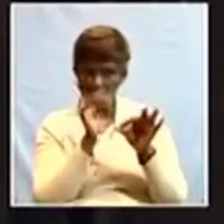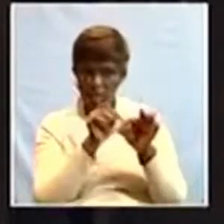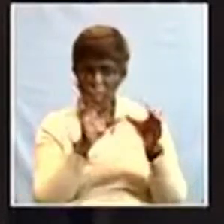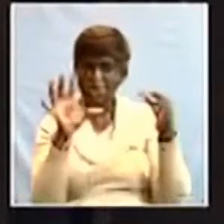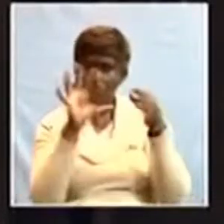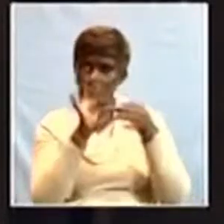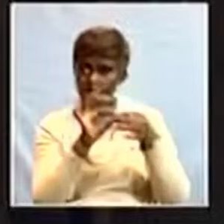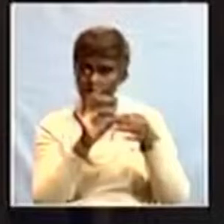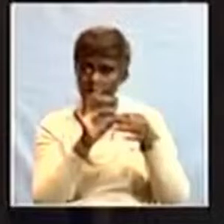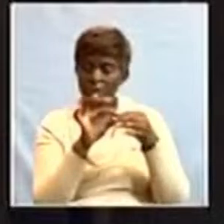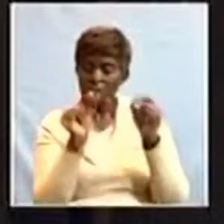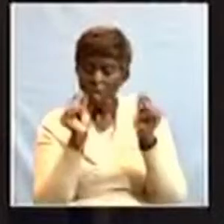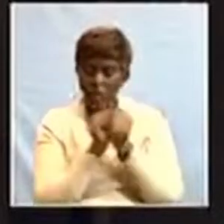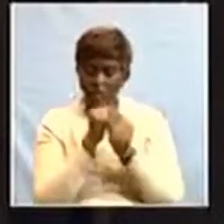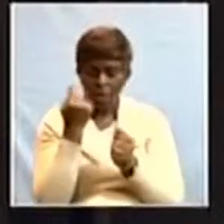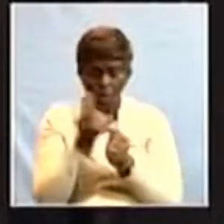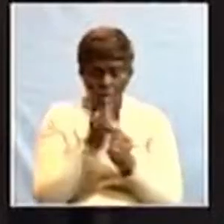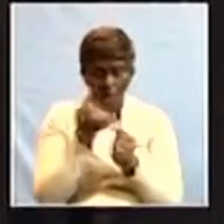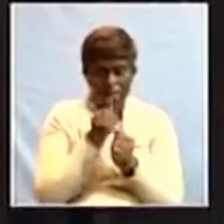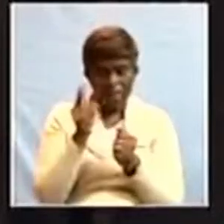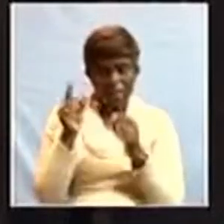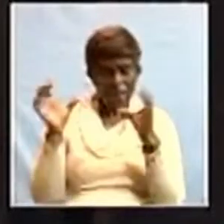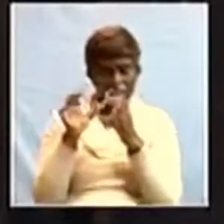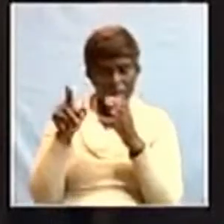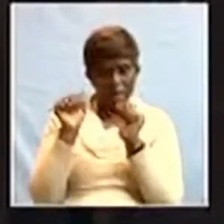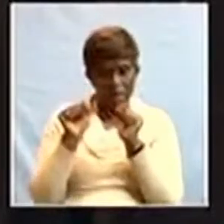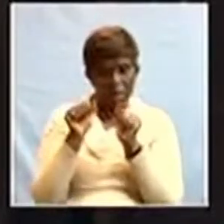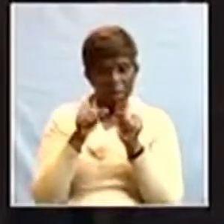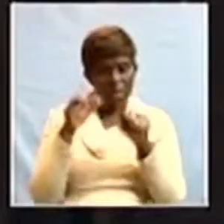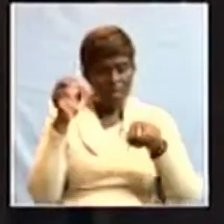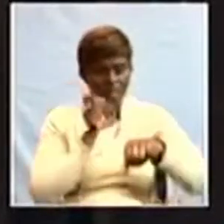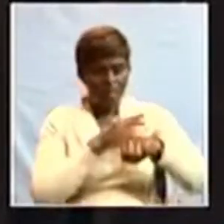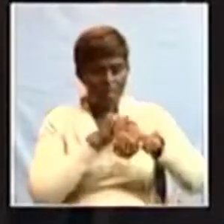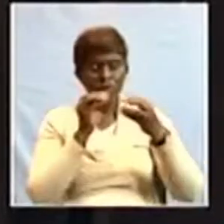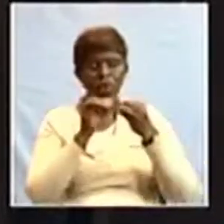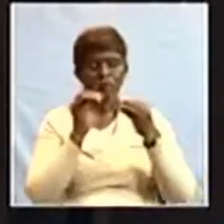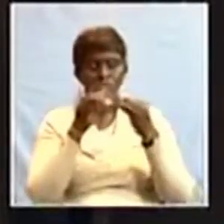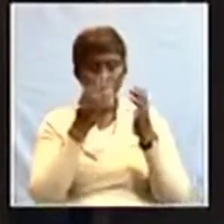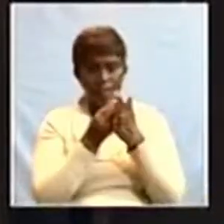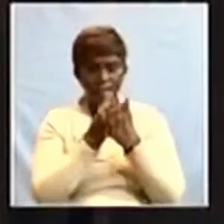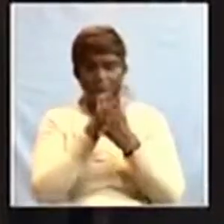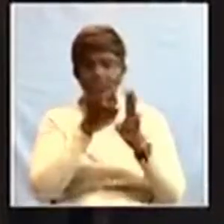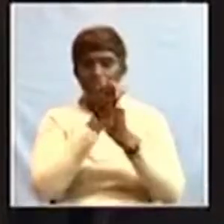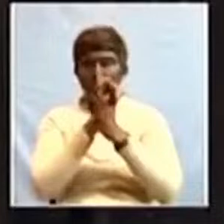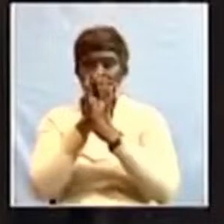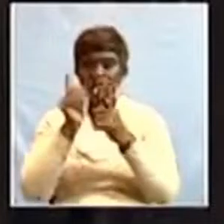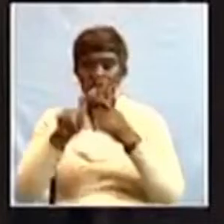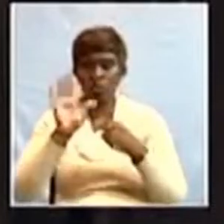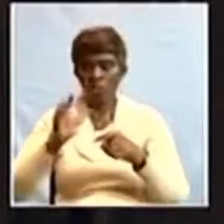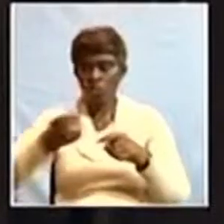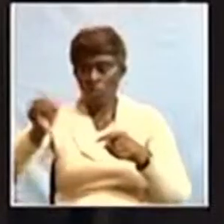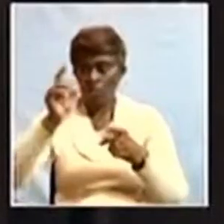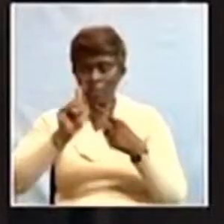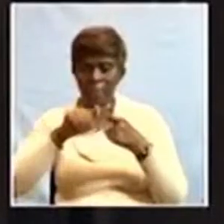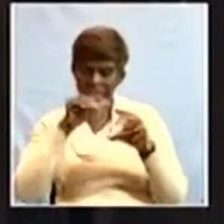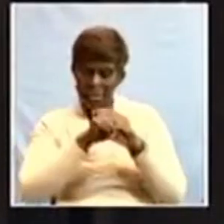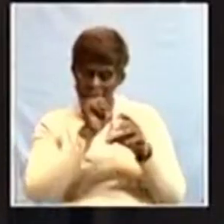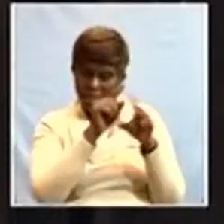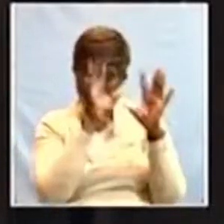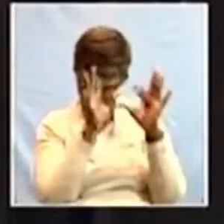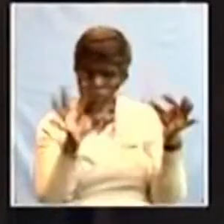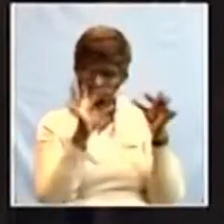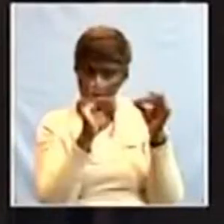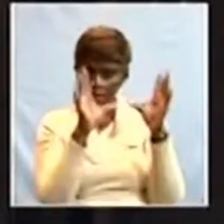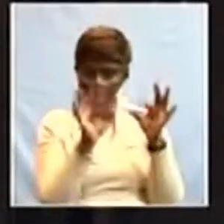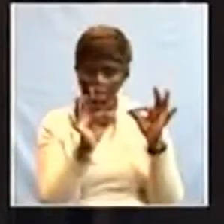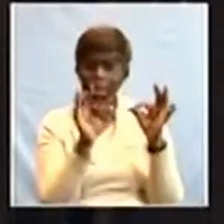joint and only the community can only reinvest the funds related to their own, though it's sitting in the joint account.